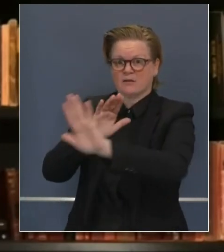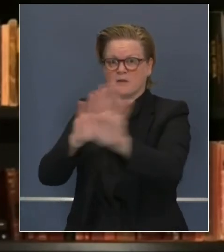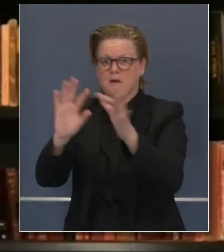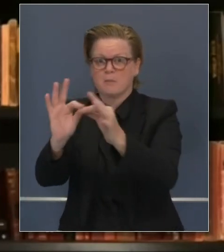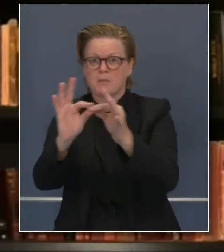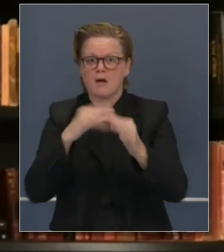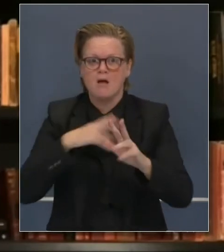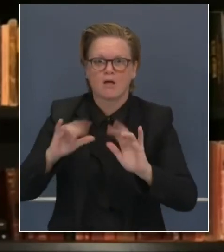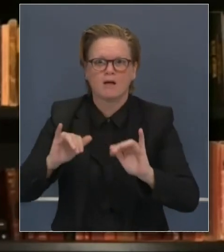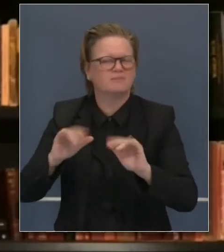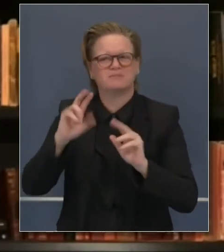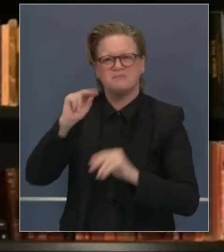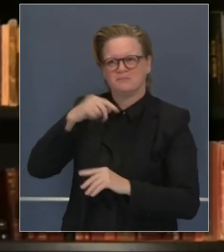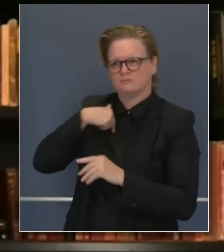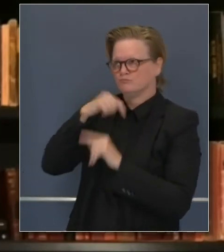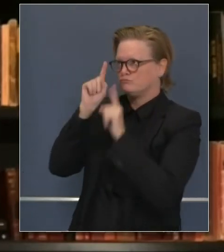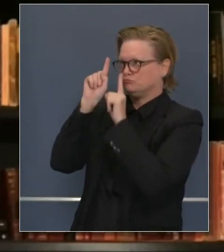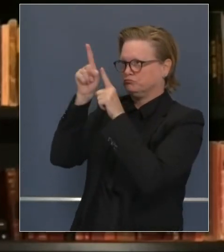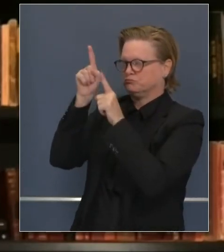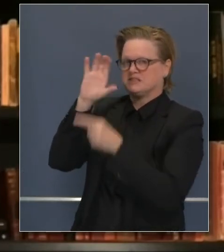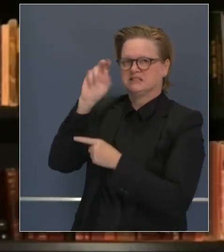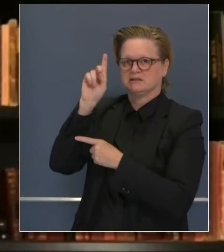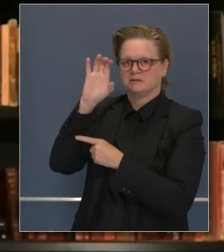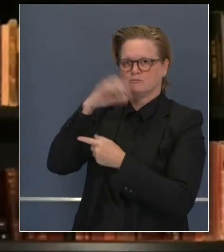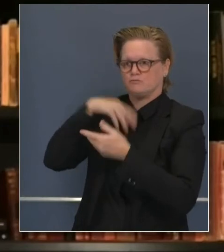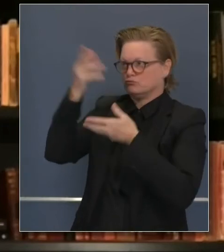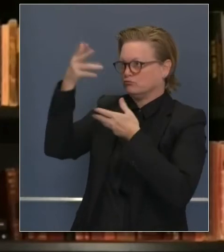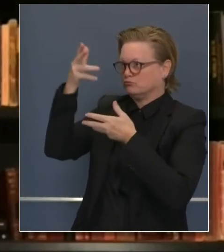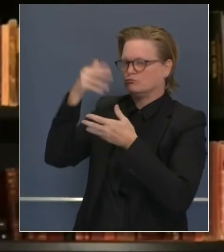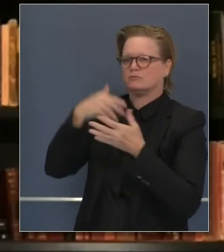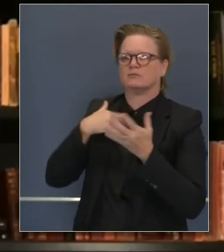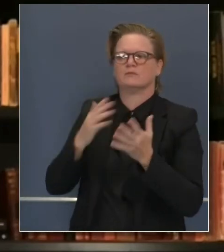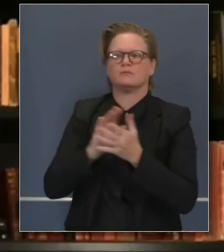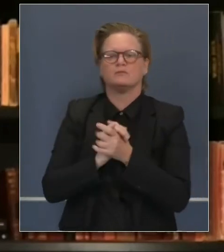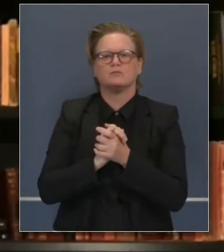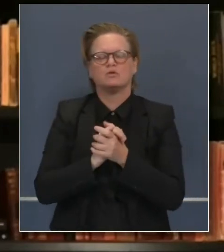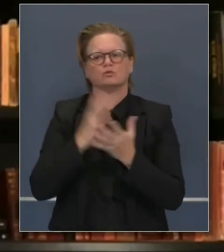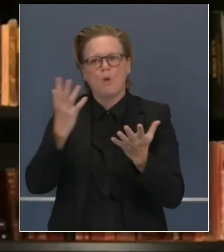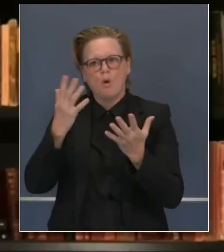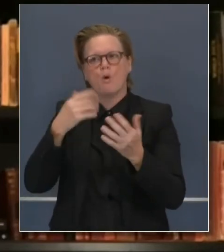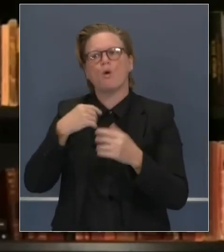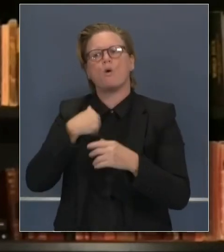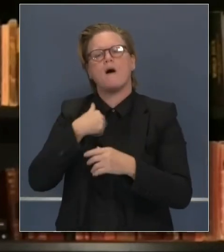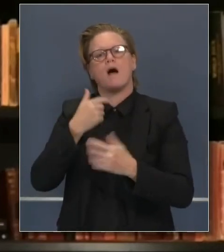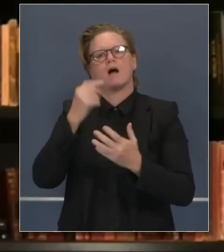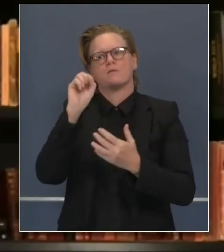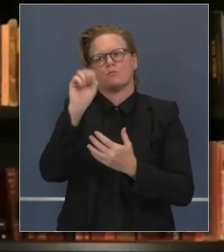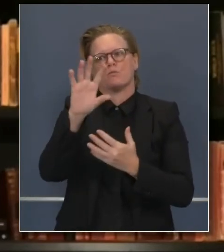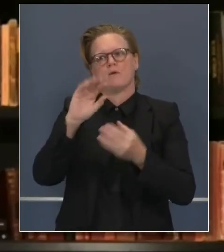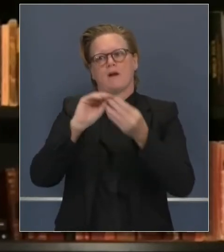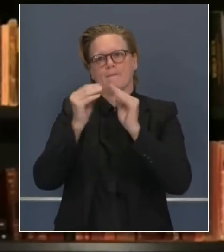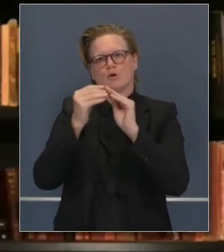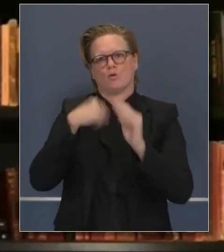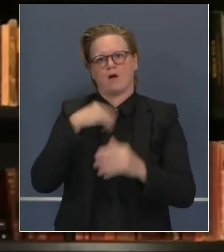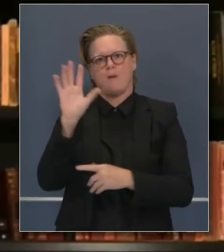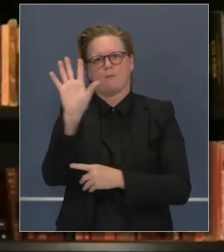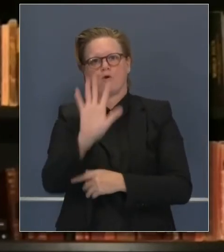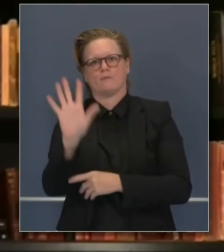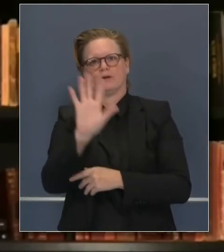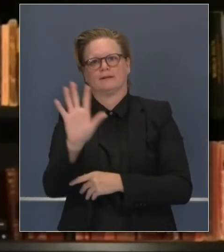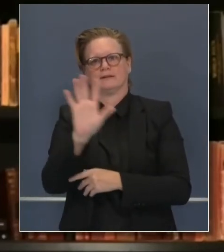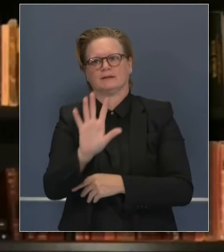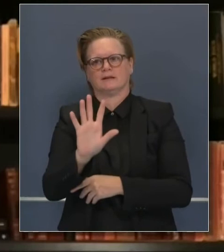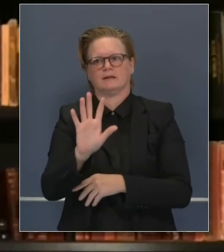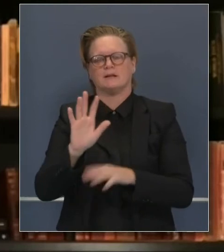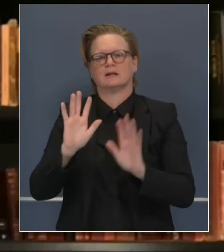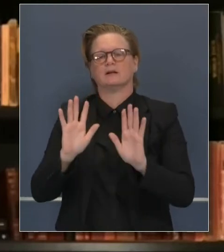had approximate numbers, approximate dates for our planning purposes. However, that said, I have absolute